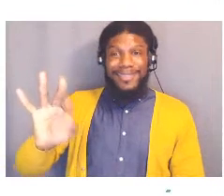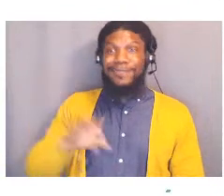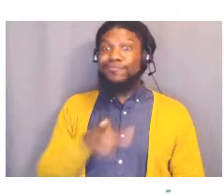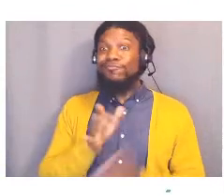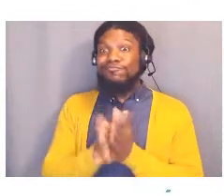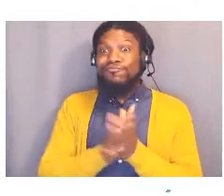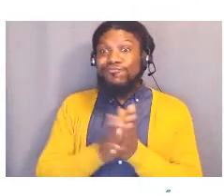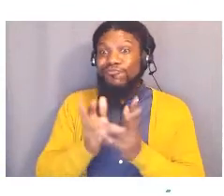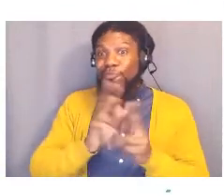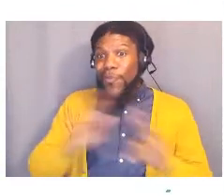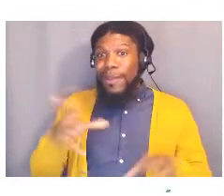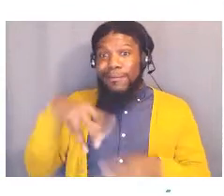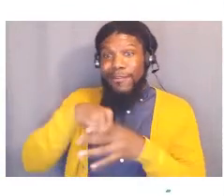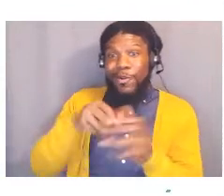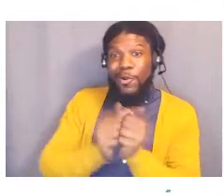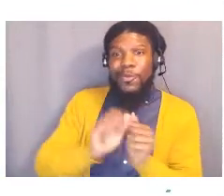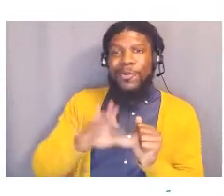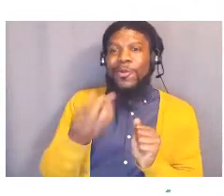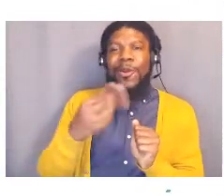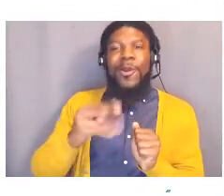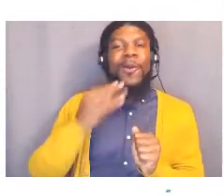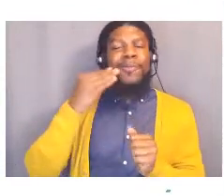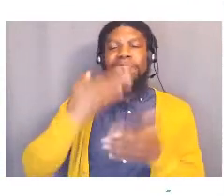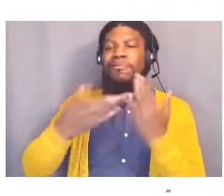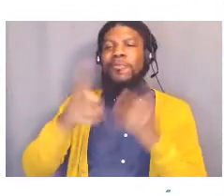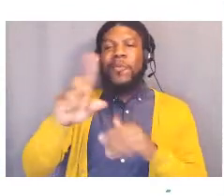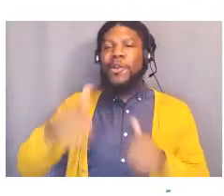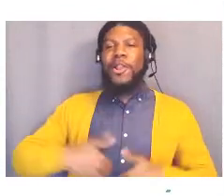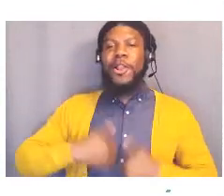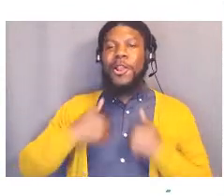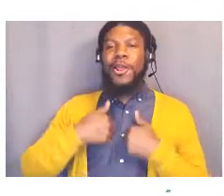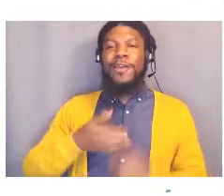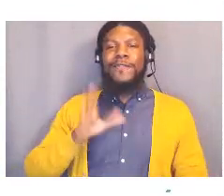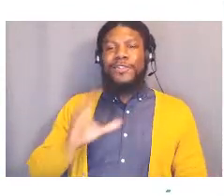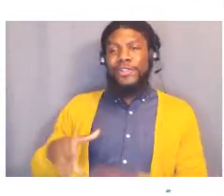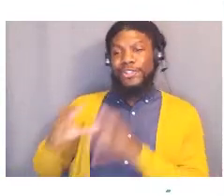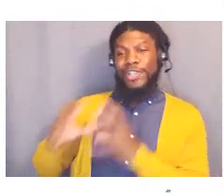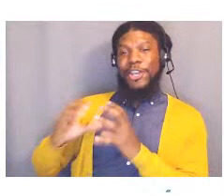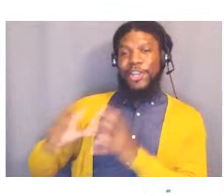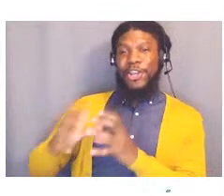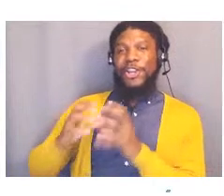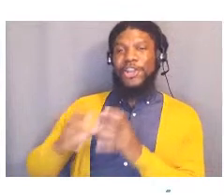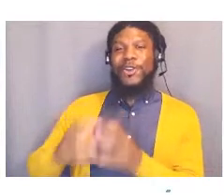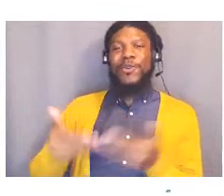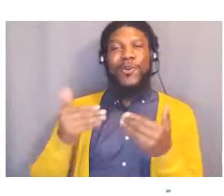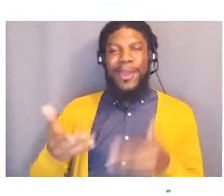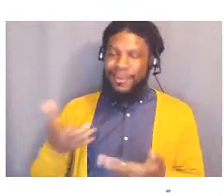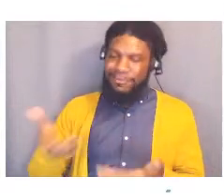your own homes wherever you are. Get out your shakeries.